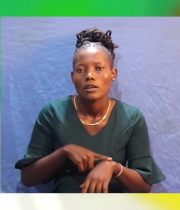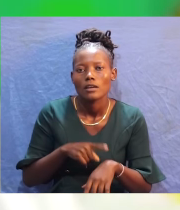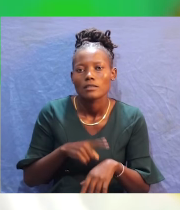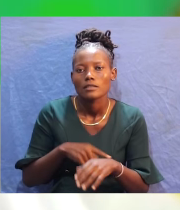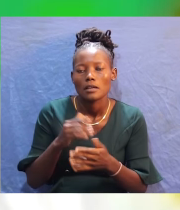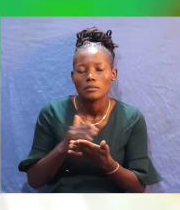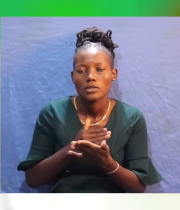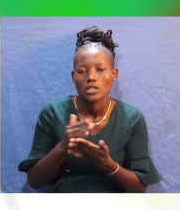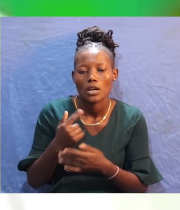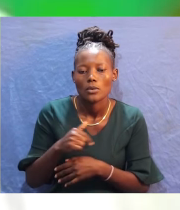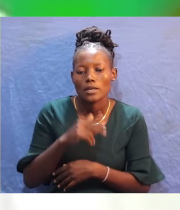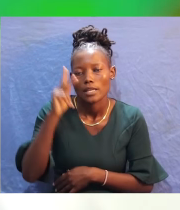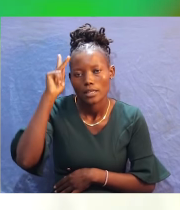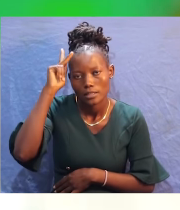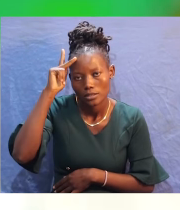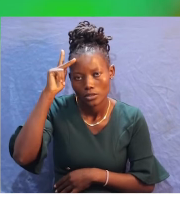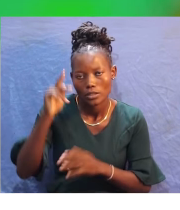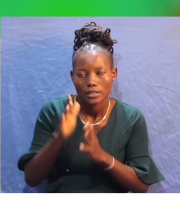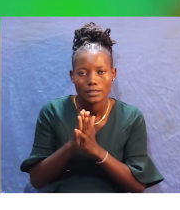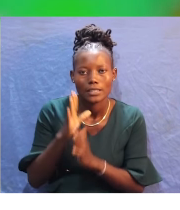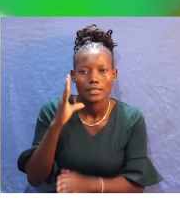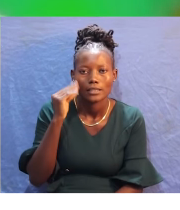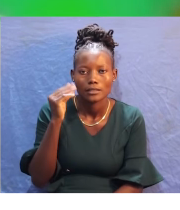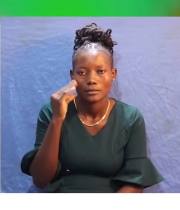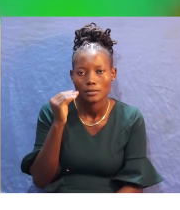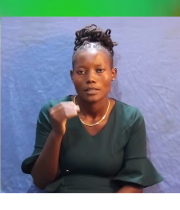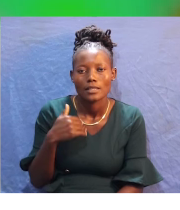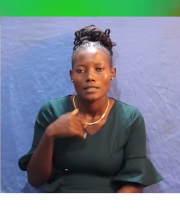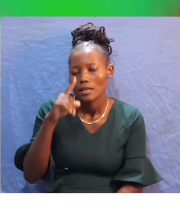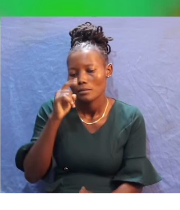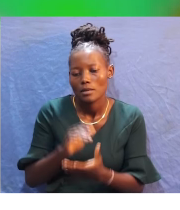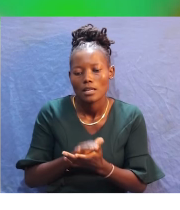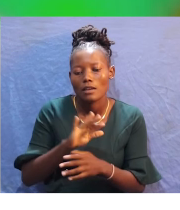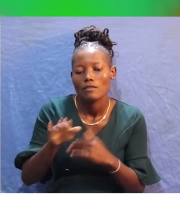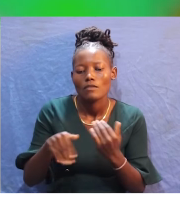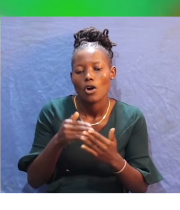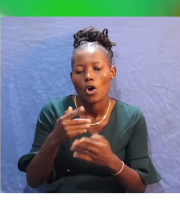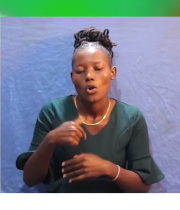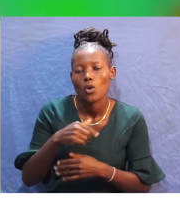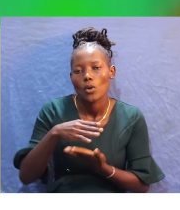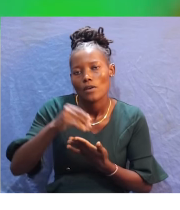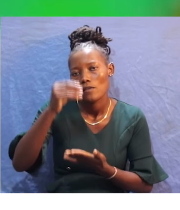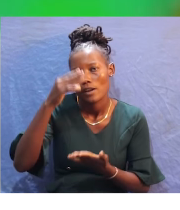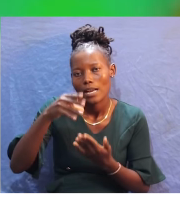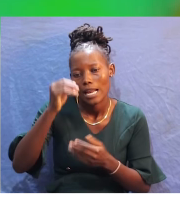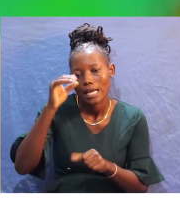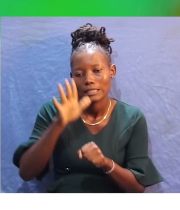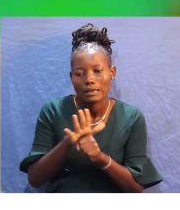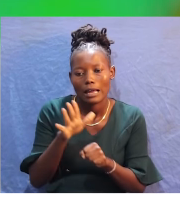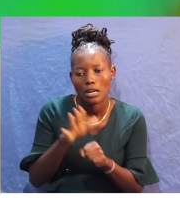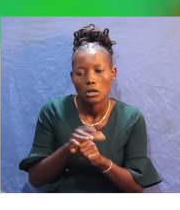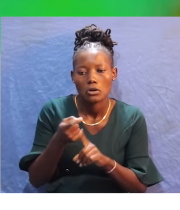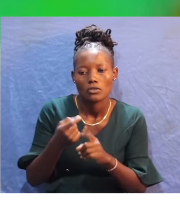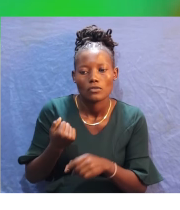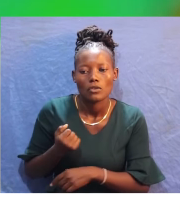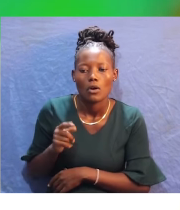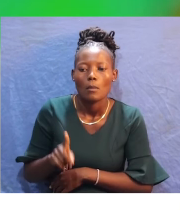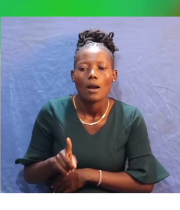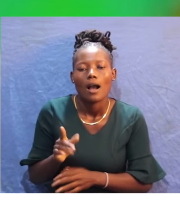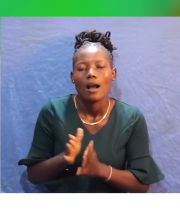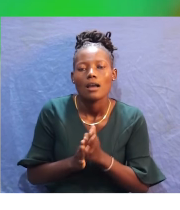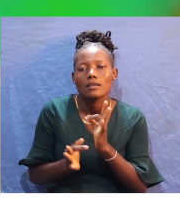with us her knowledge and experience. And I believe all of us, we've learned a lot from her. And